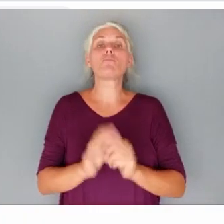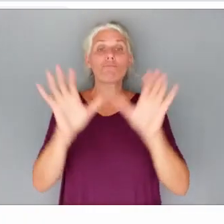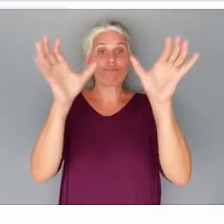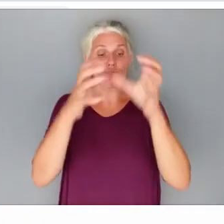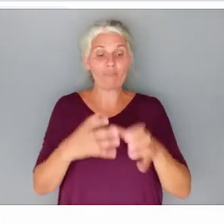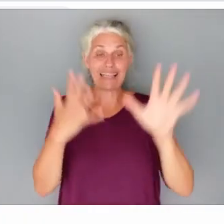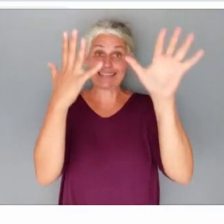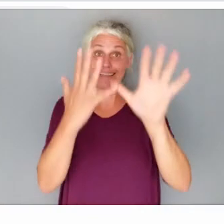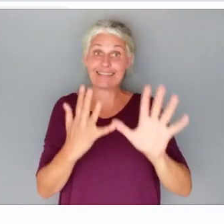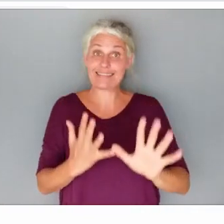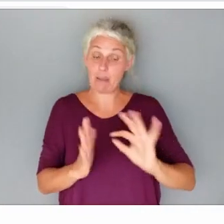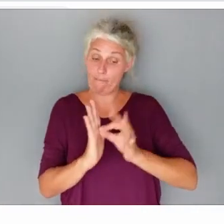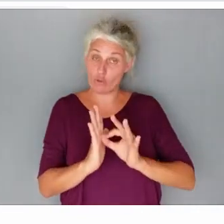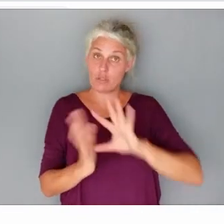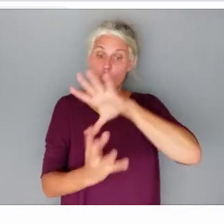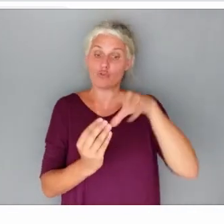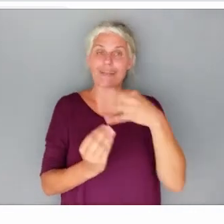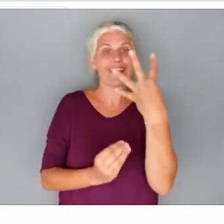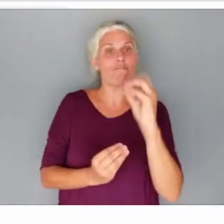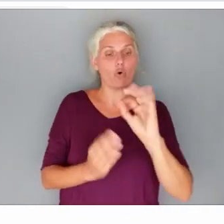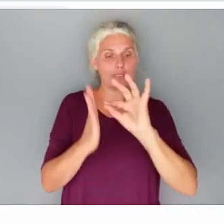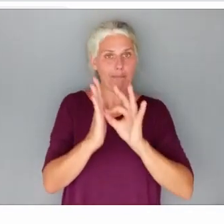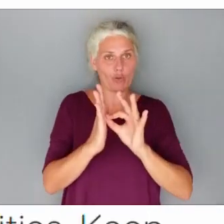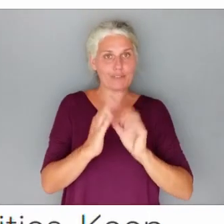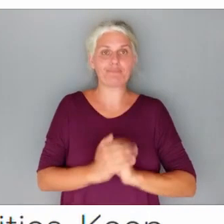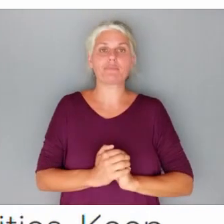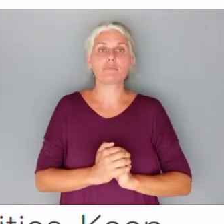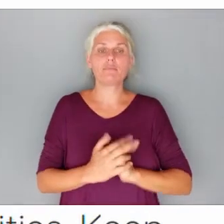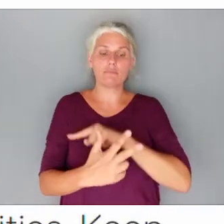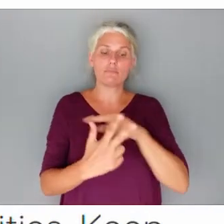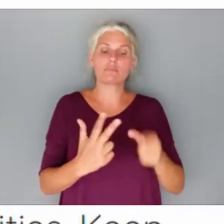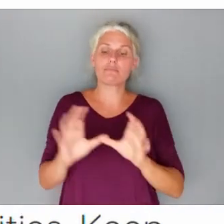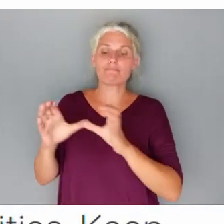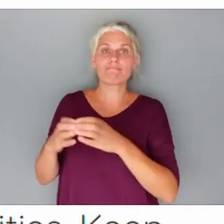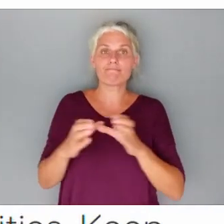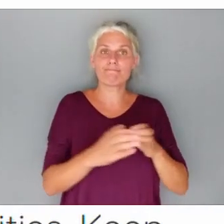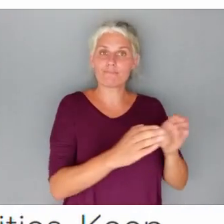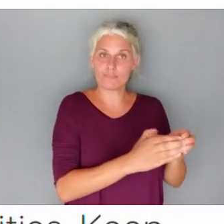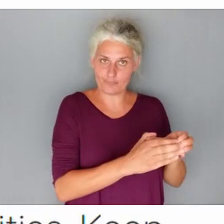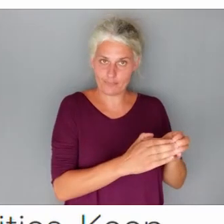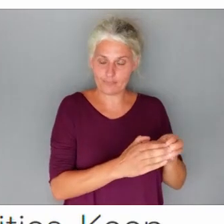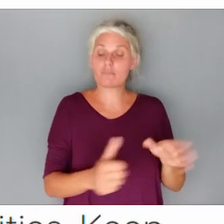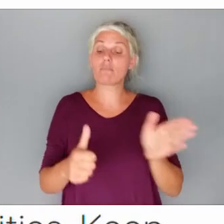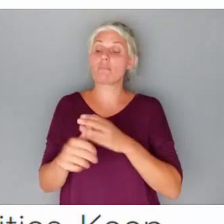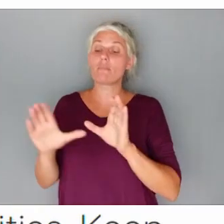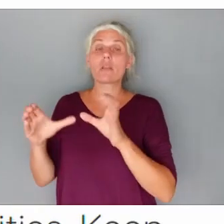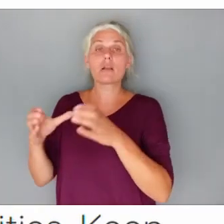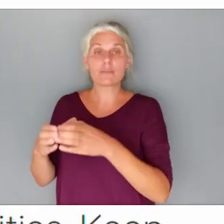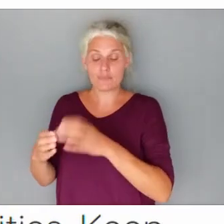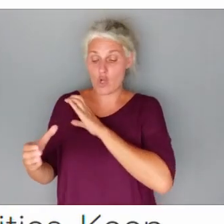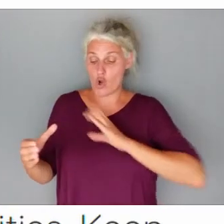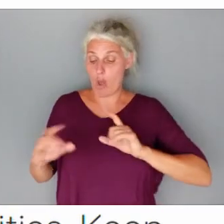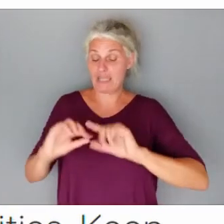in total. There are 3 categories that societies and clubs will fall into, with a score of 25 to 40. This demonstrates clear